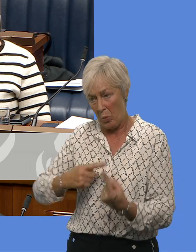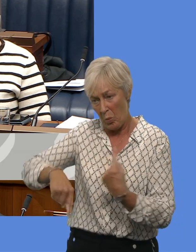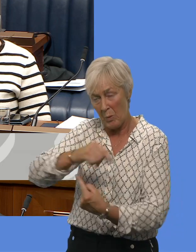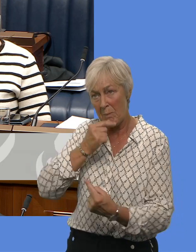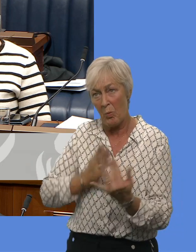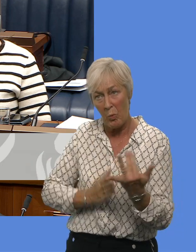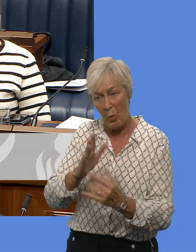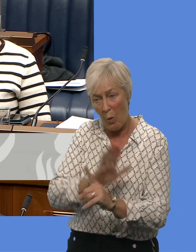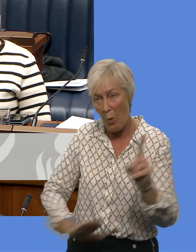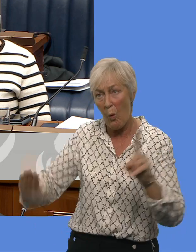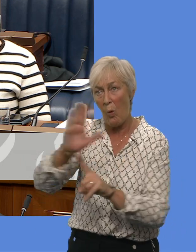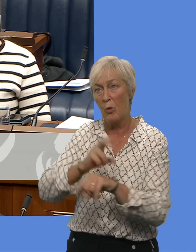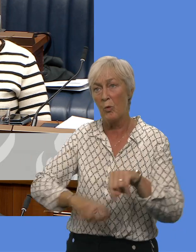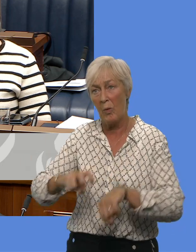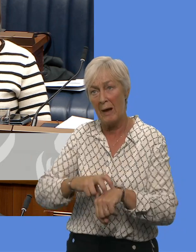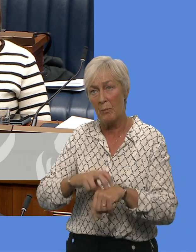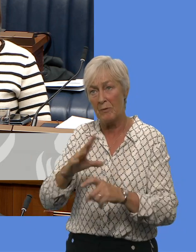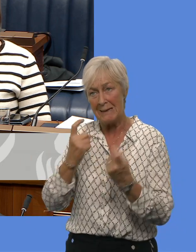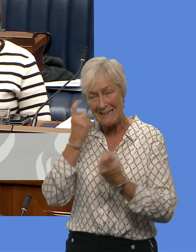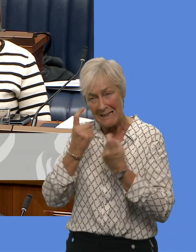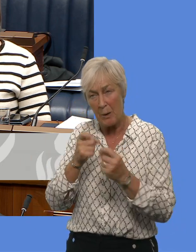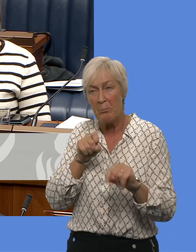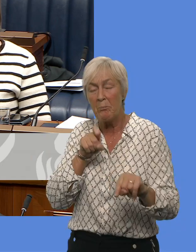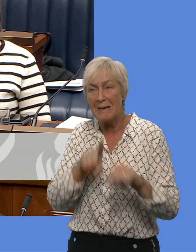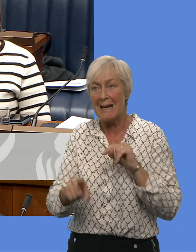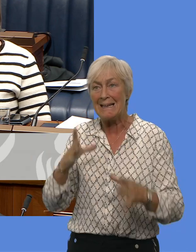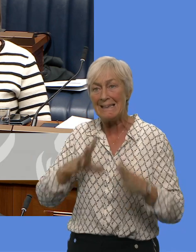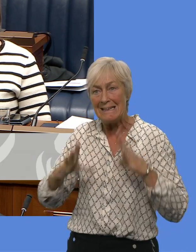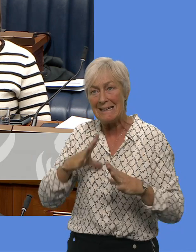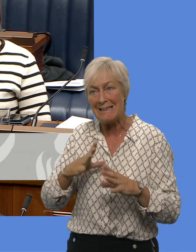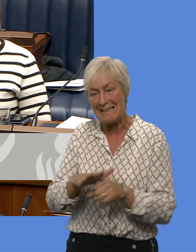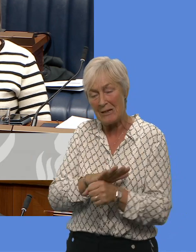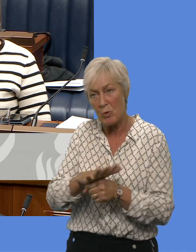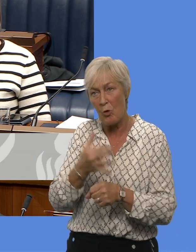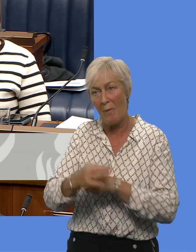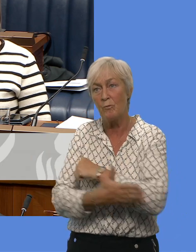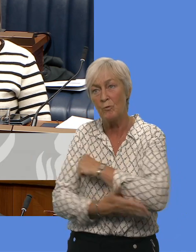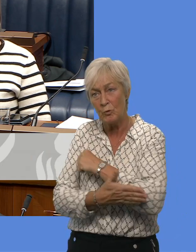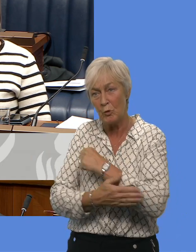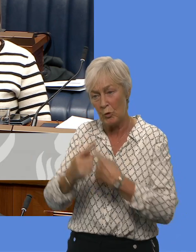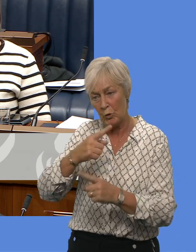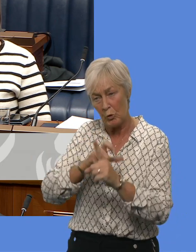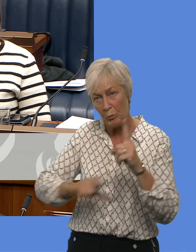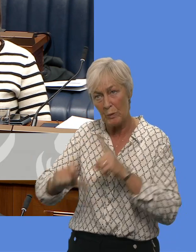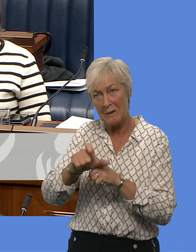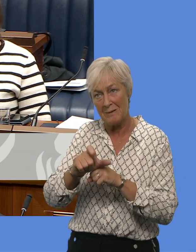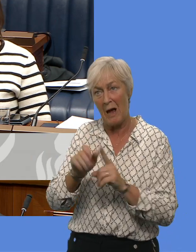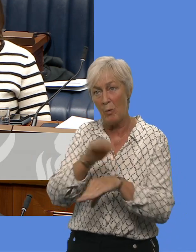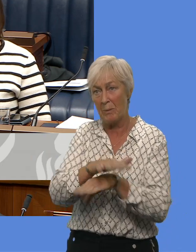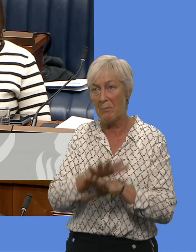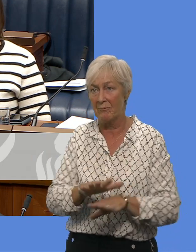throughout Northern Ireland, and that we take into account the particular needs and circumstances of rural communities and those outside the greater Belfast